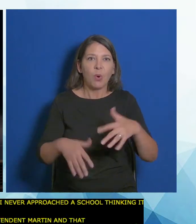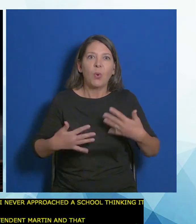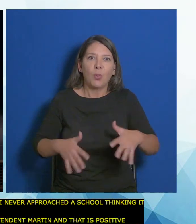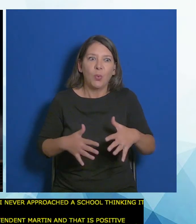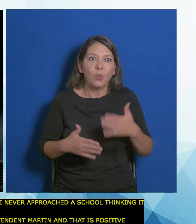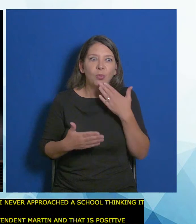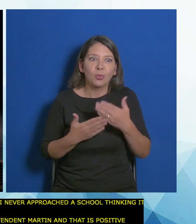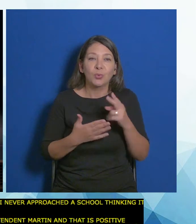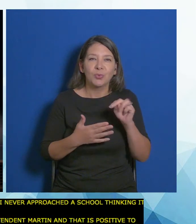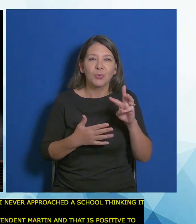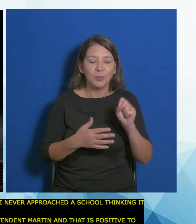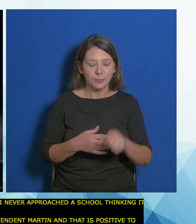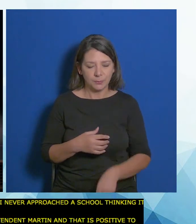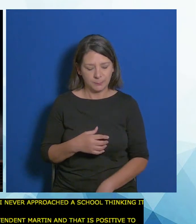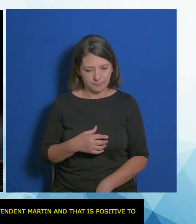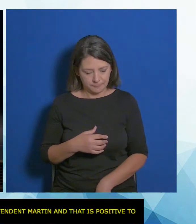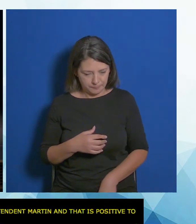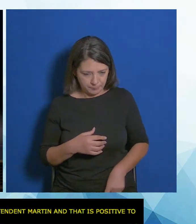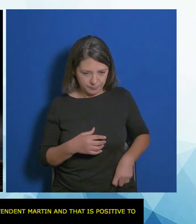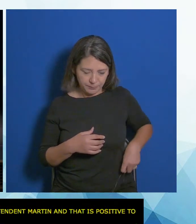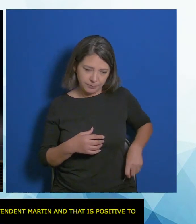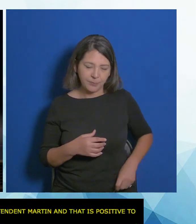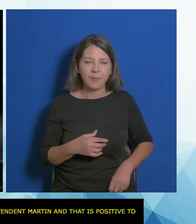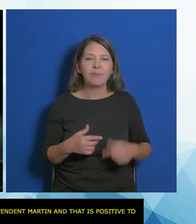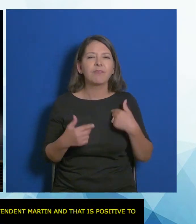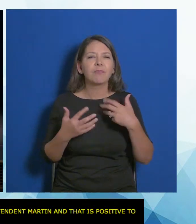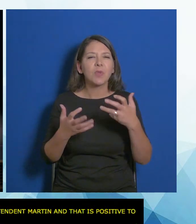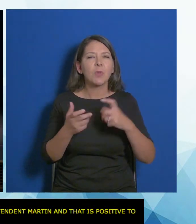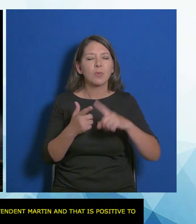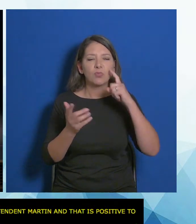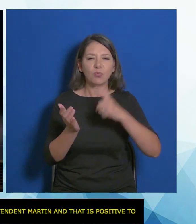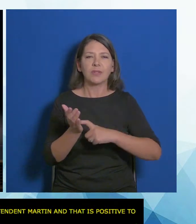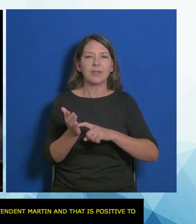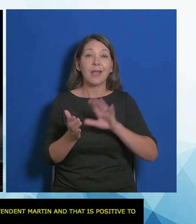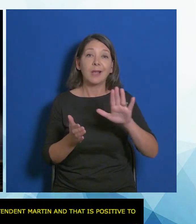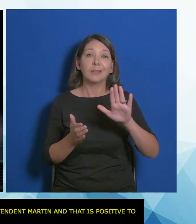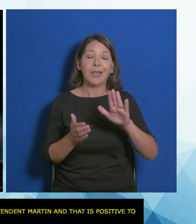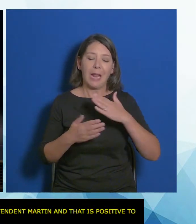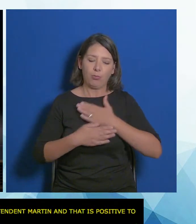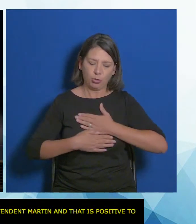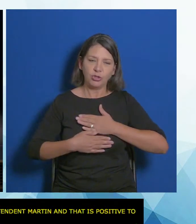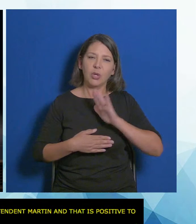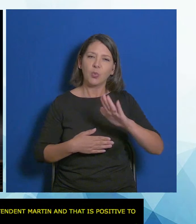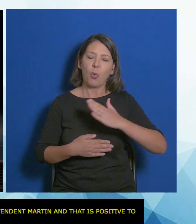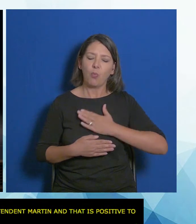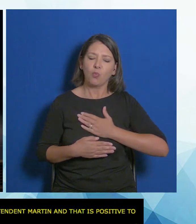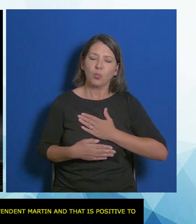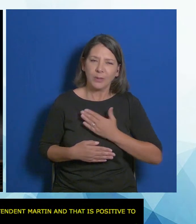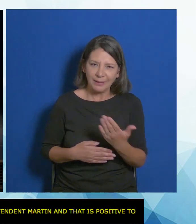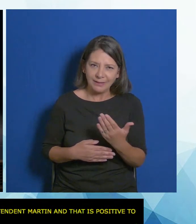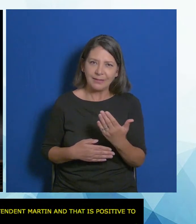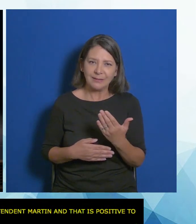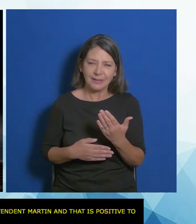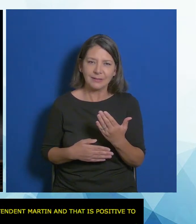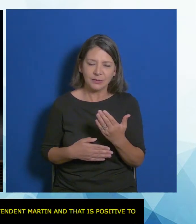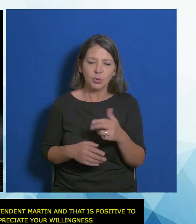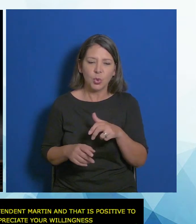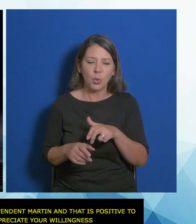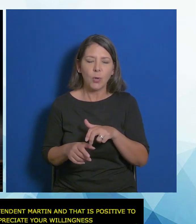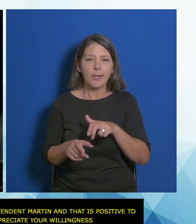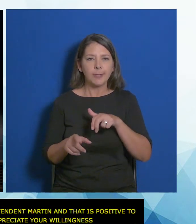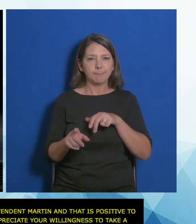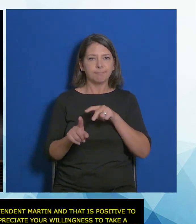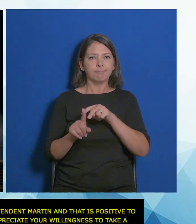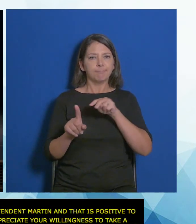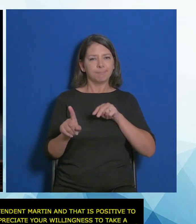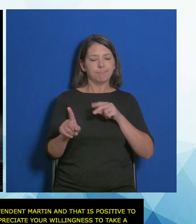One thing that I do want to recognize is how much I appreciate your willingness to take a back seat and to listen and